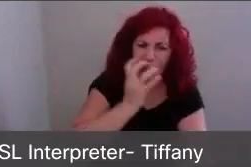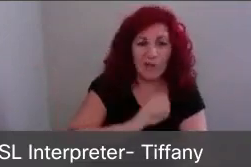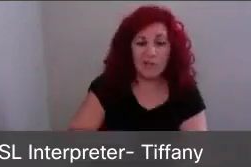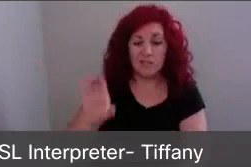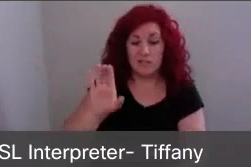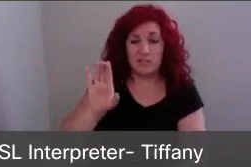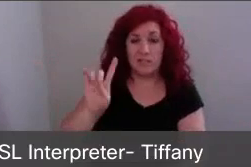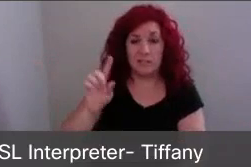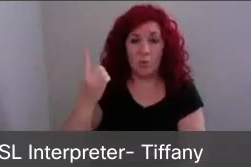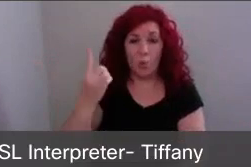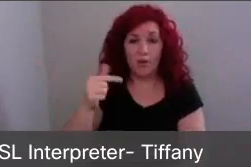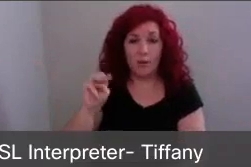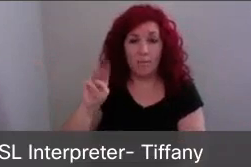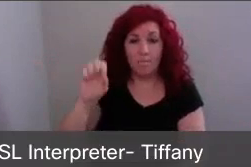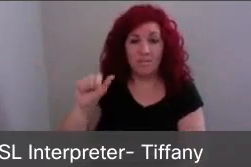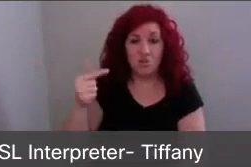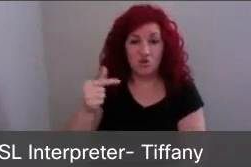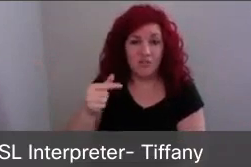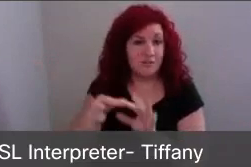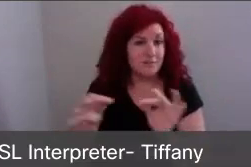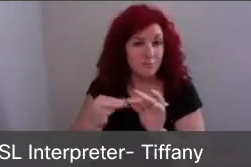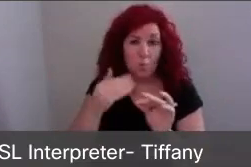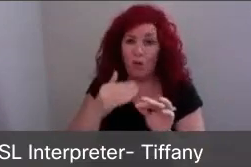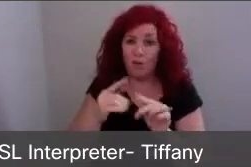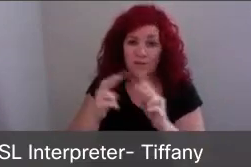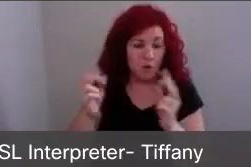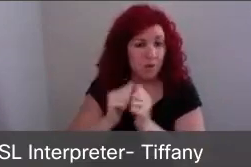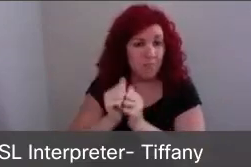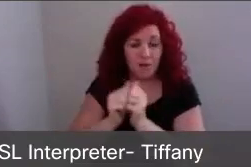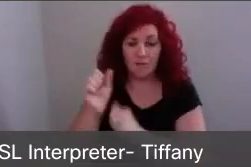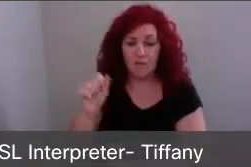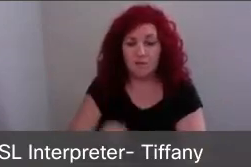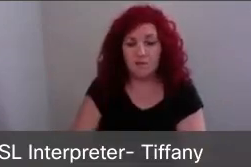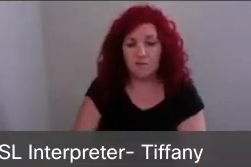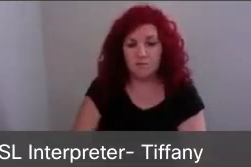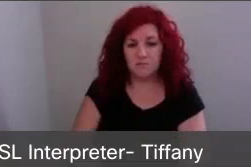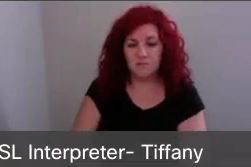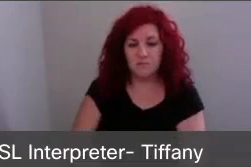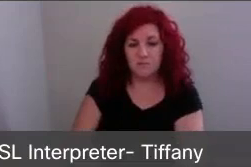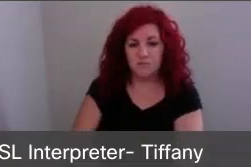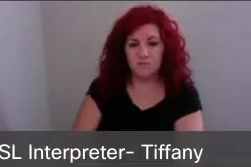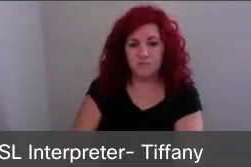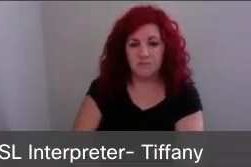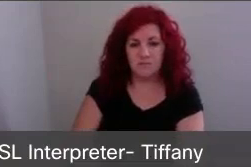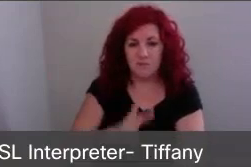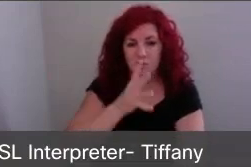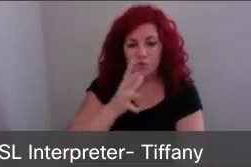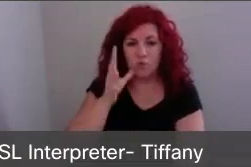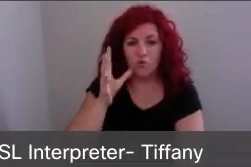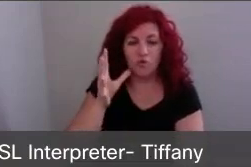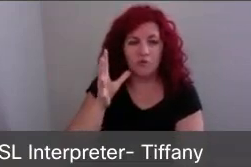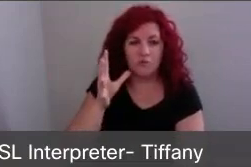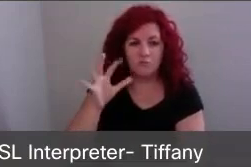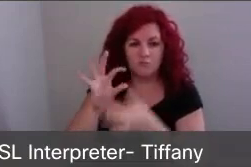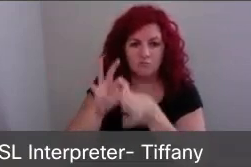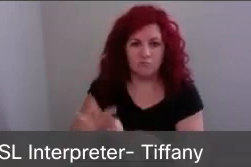Breen stated well that it's very competitive. And the rural nature,